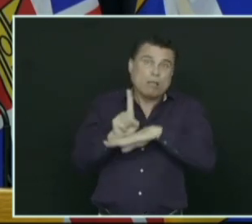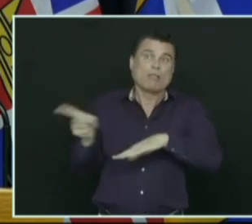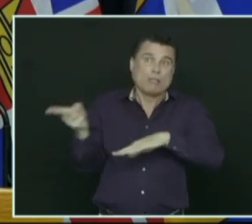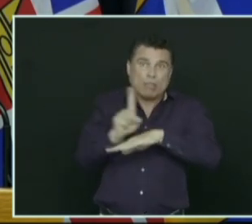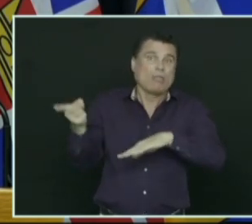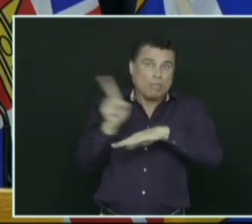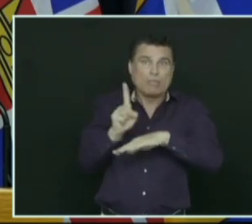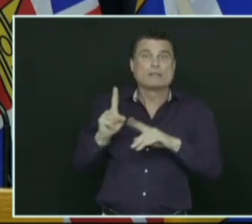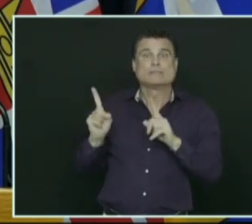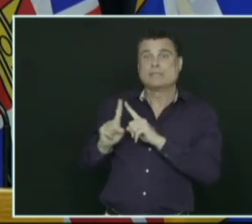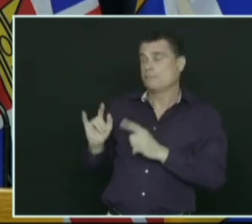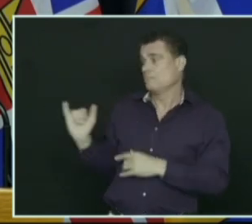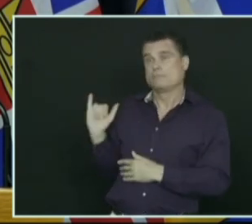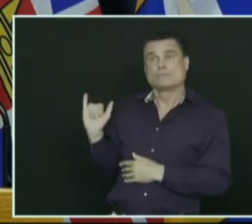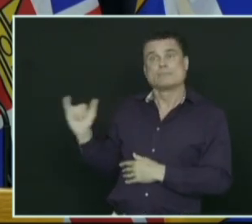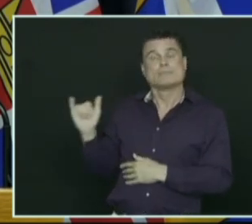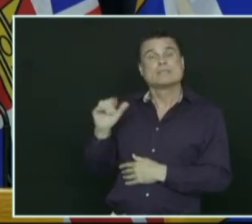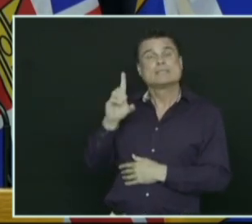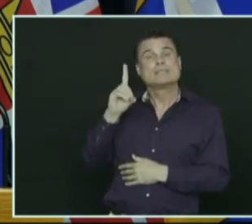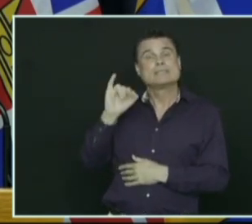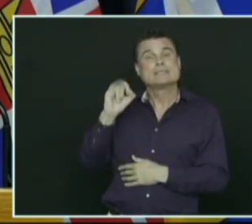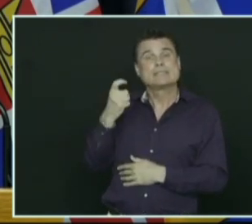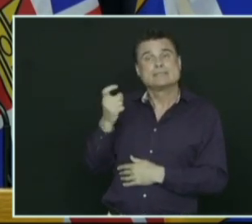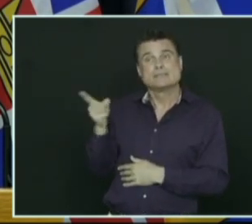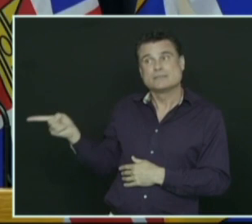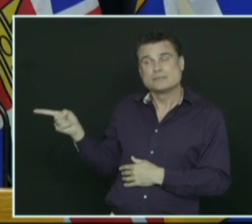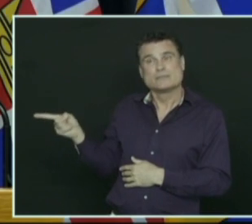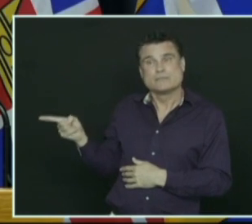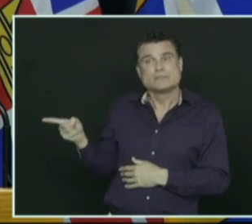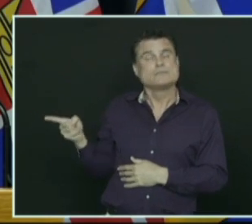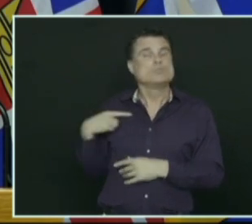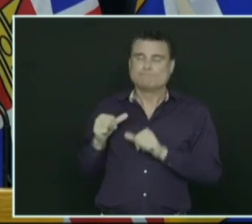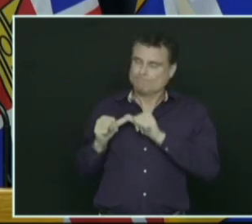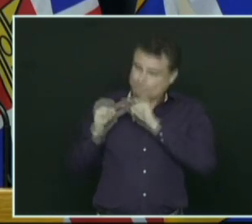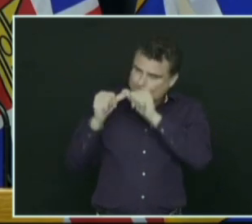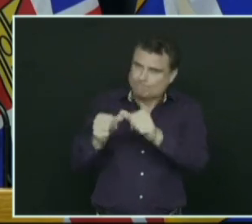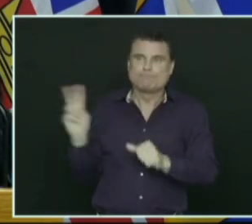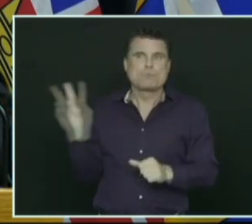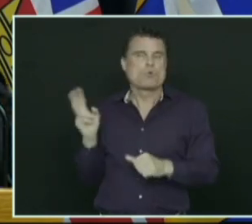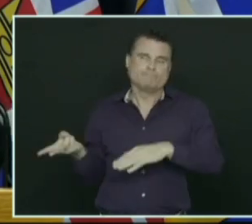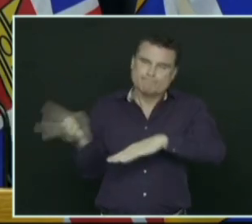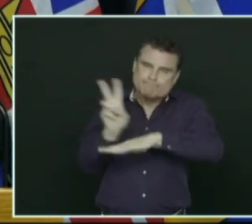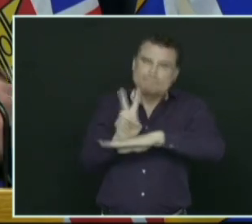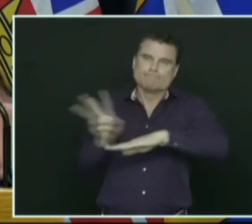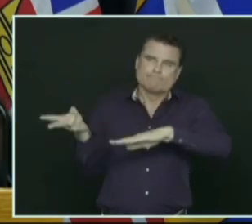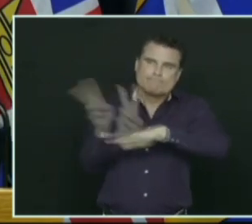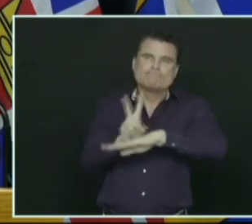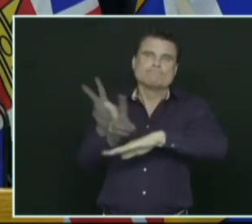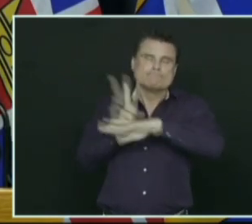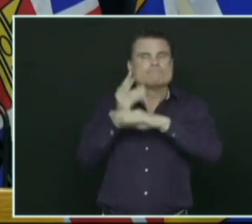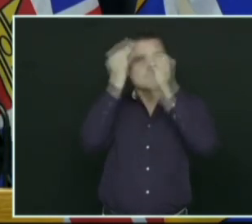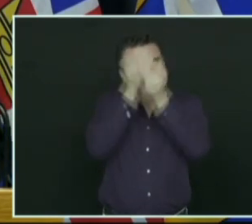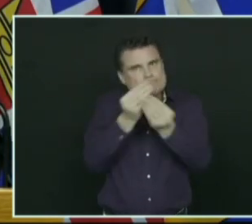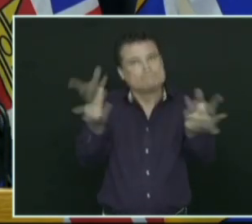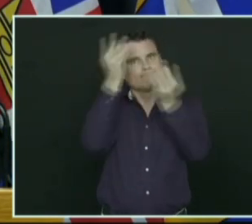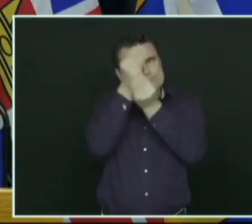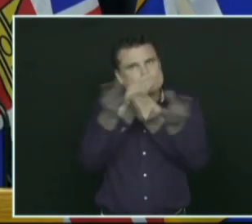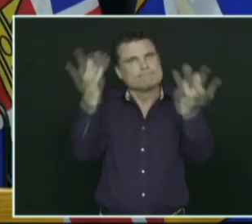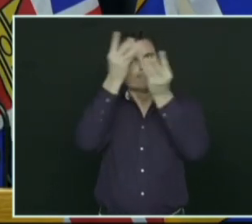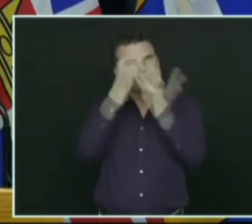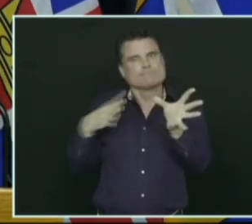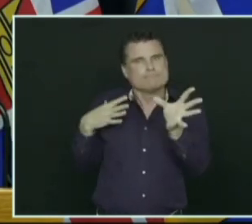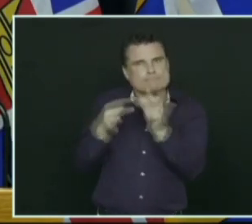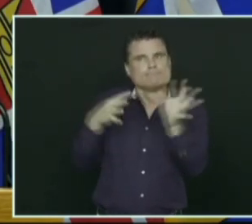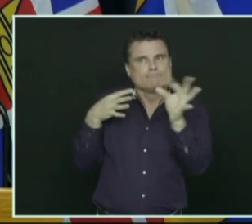from COVID-19 in BC. It is a huge loss for those families, for everyone involved, for the community of